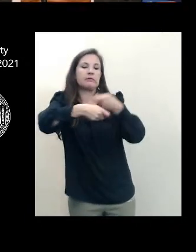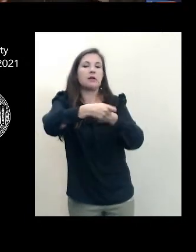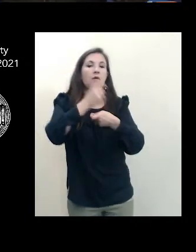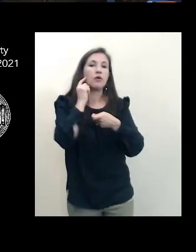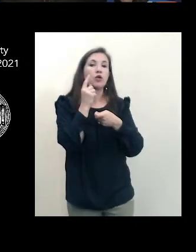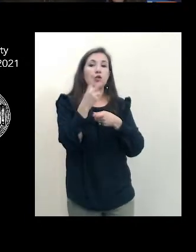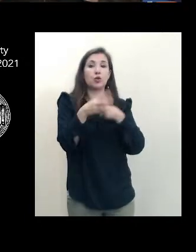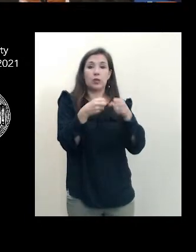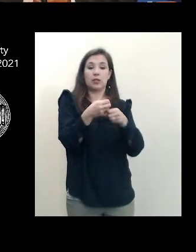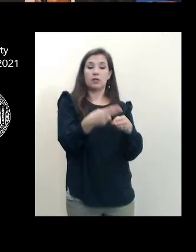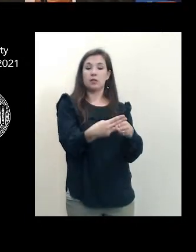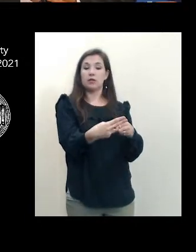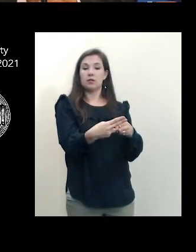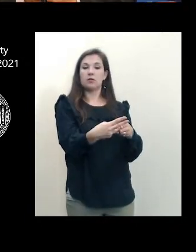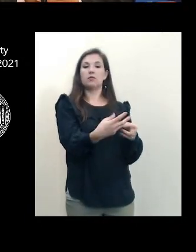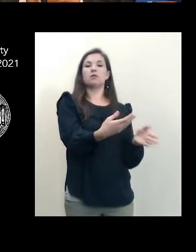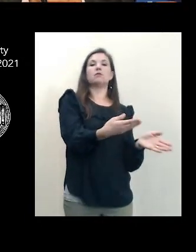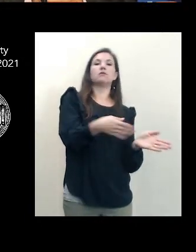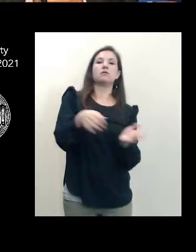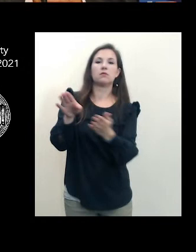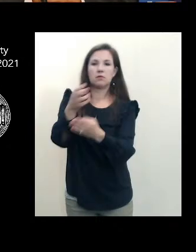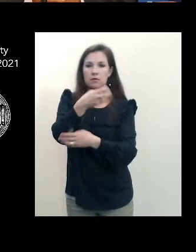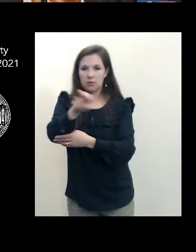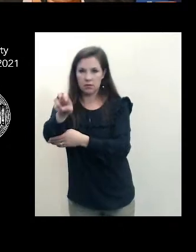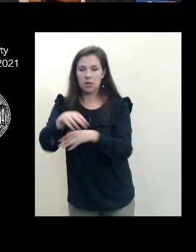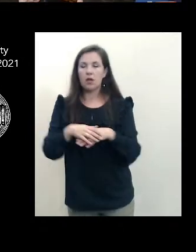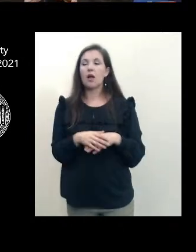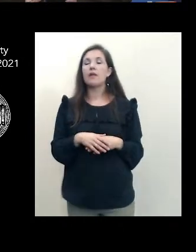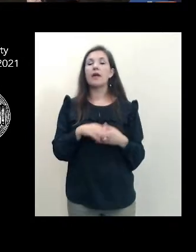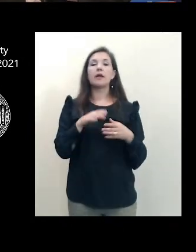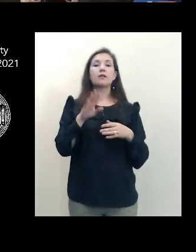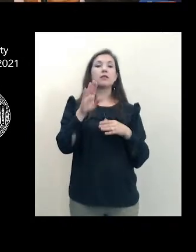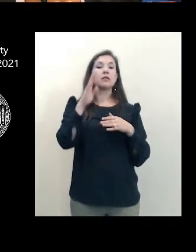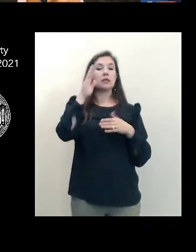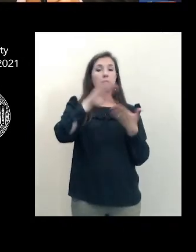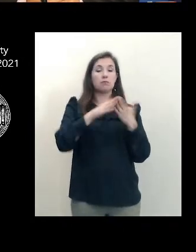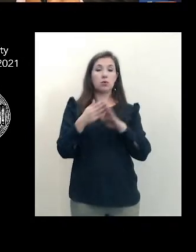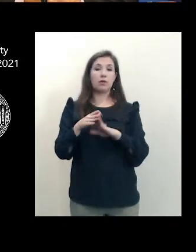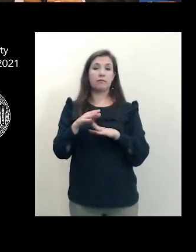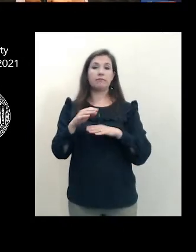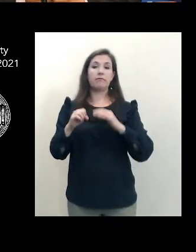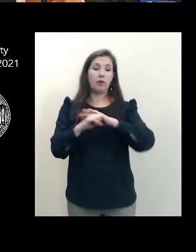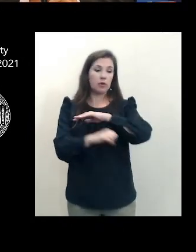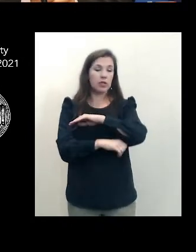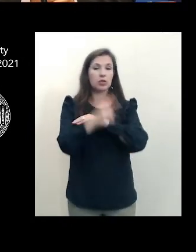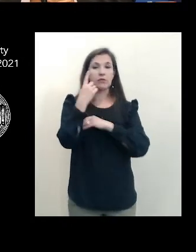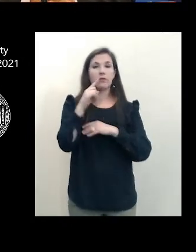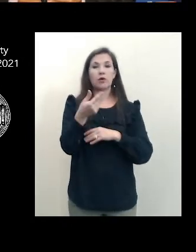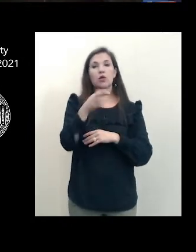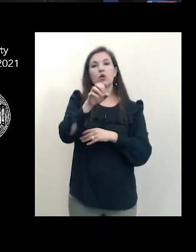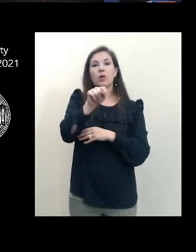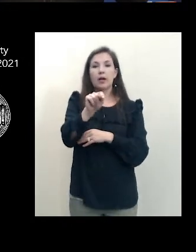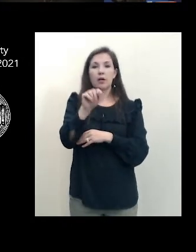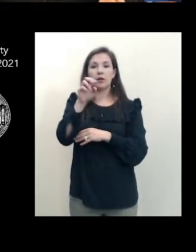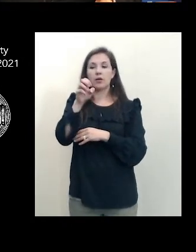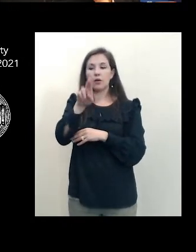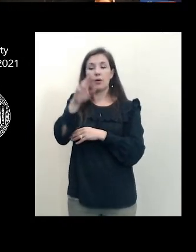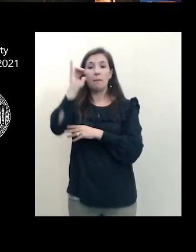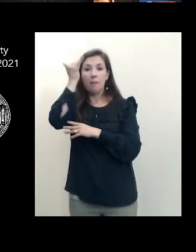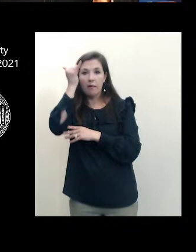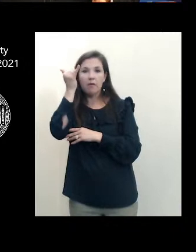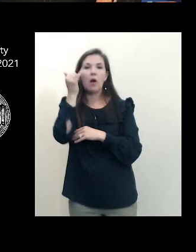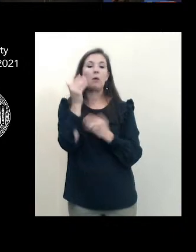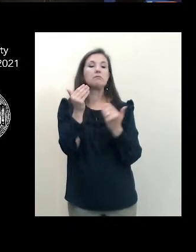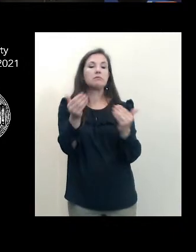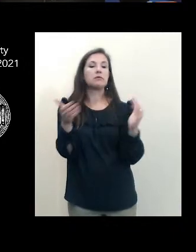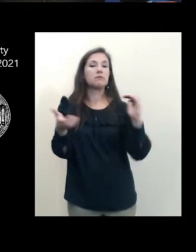period. And we're going to be working with the Community Foundation of Greater Buffalo and the Buffalo-Niagara Partnership on this program going forward. It's a pilot